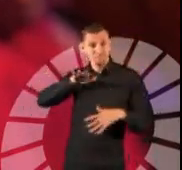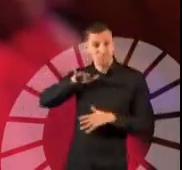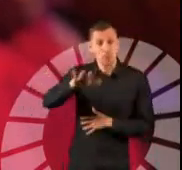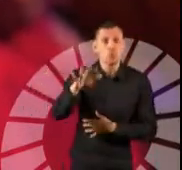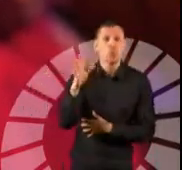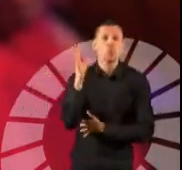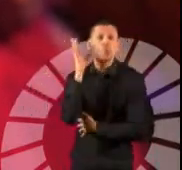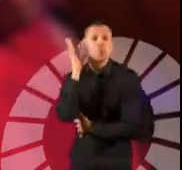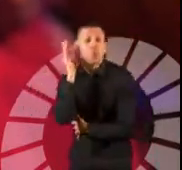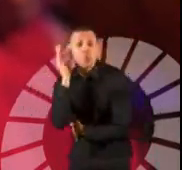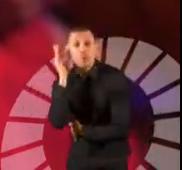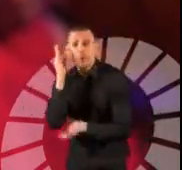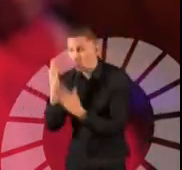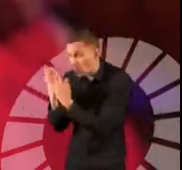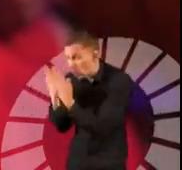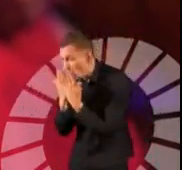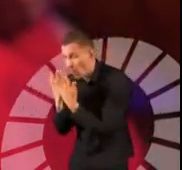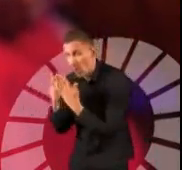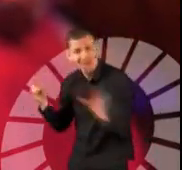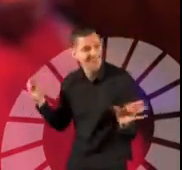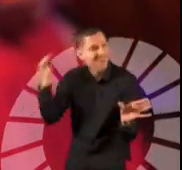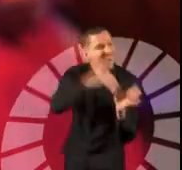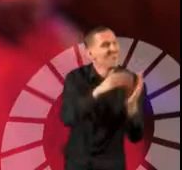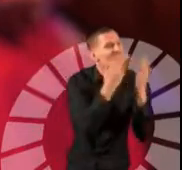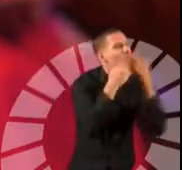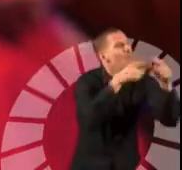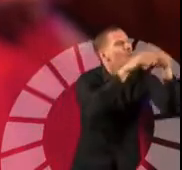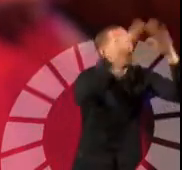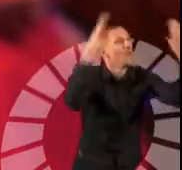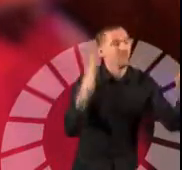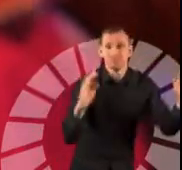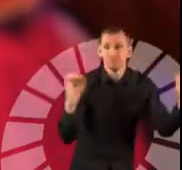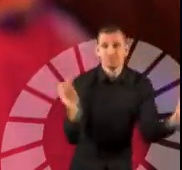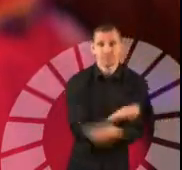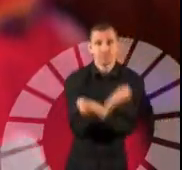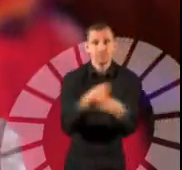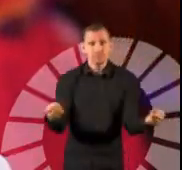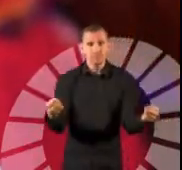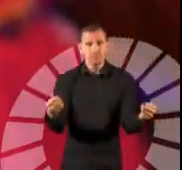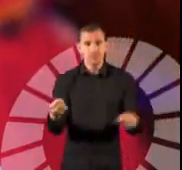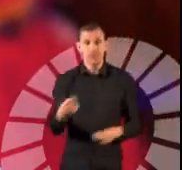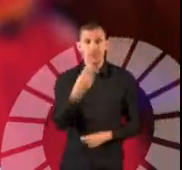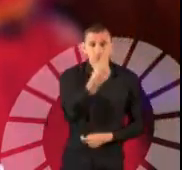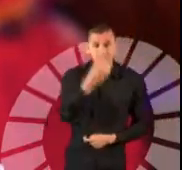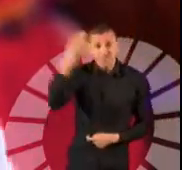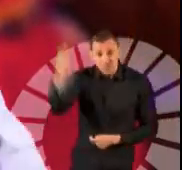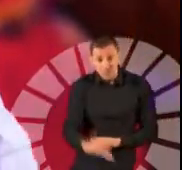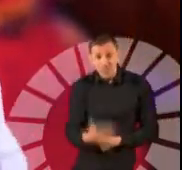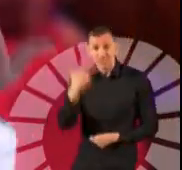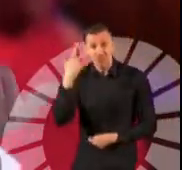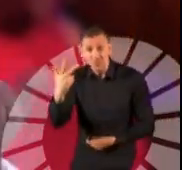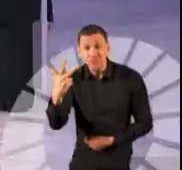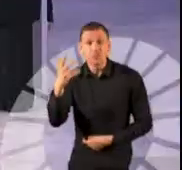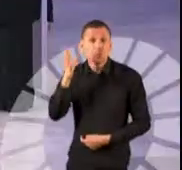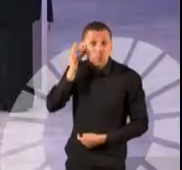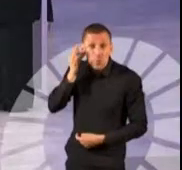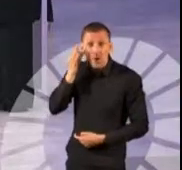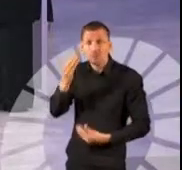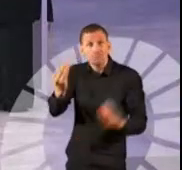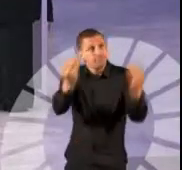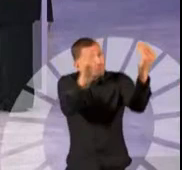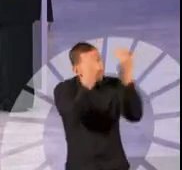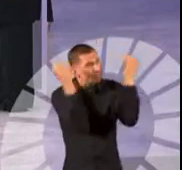countries will never, ever set foot in a classroom in their lives. And many girls, even though they are in